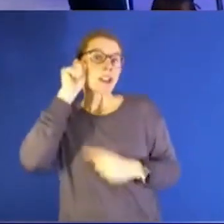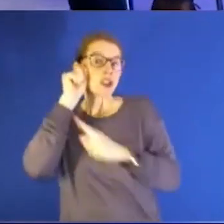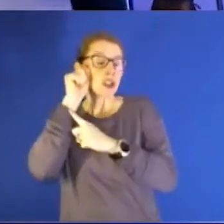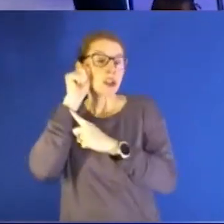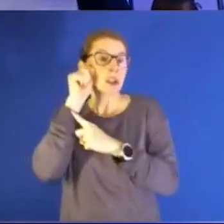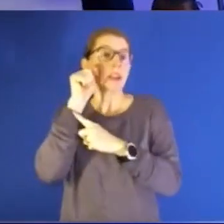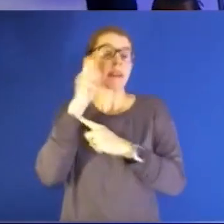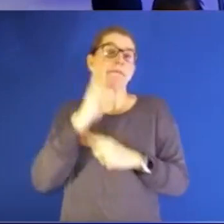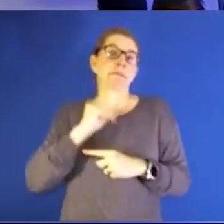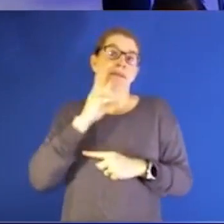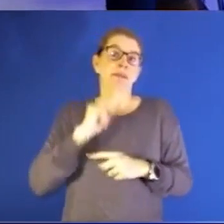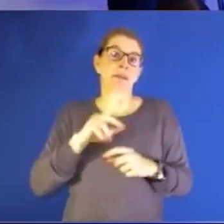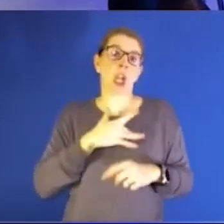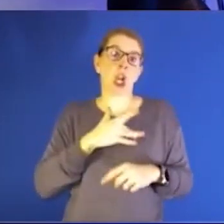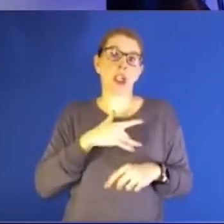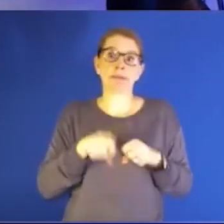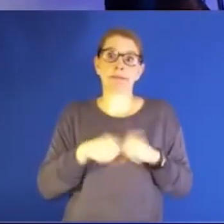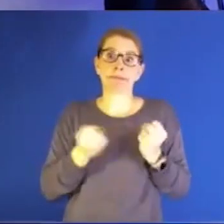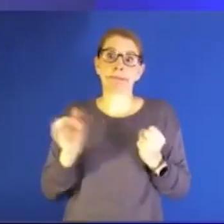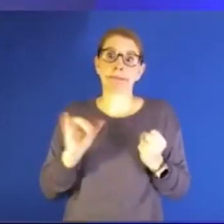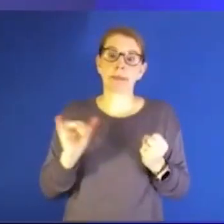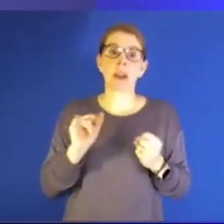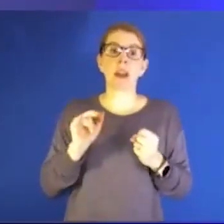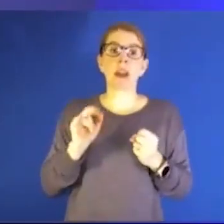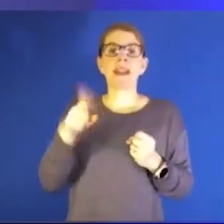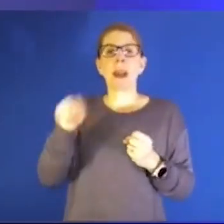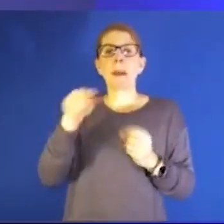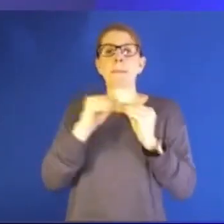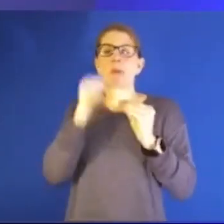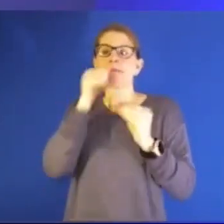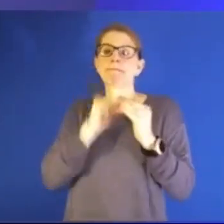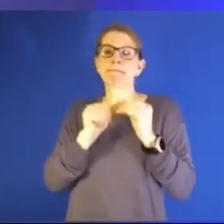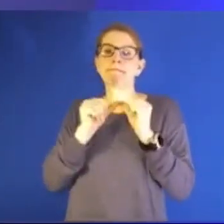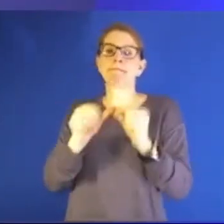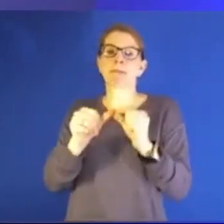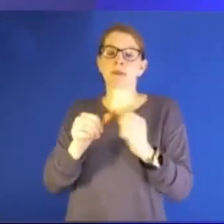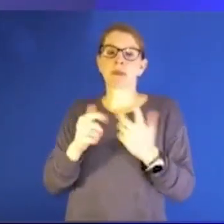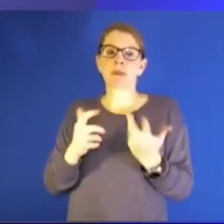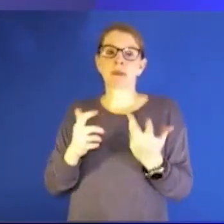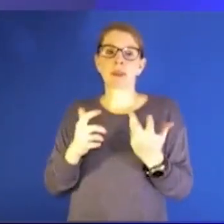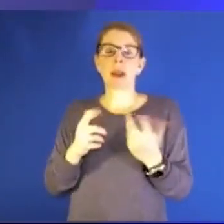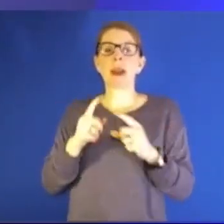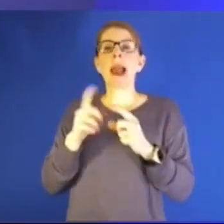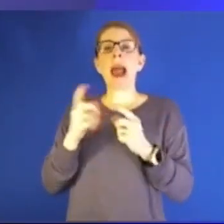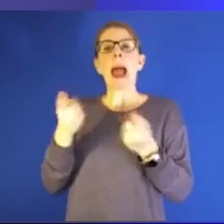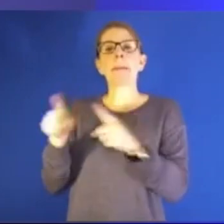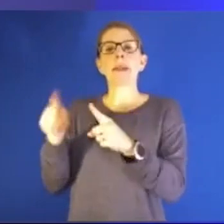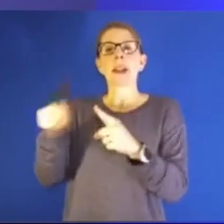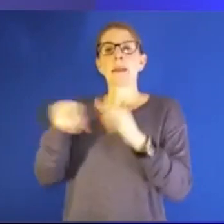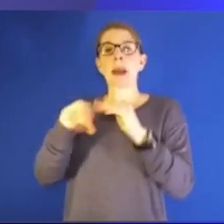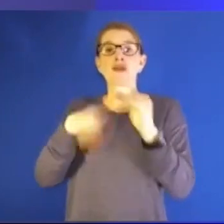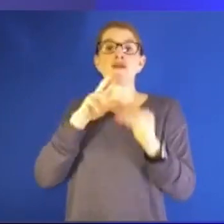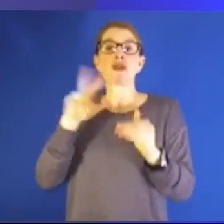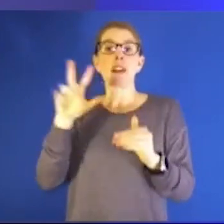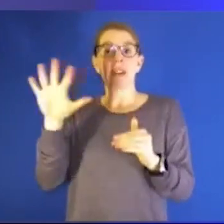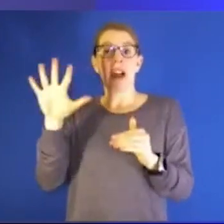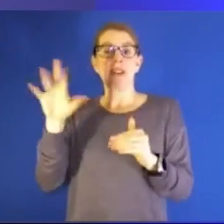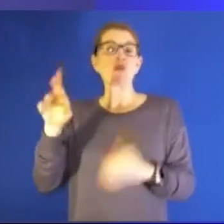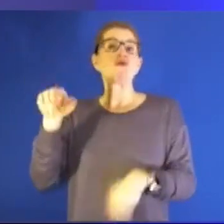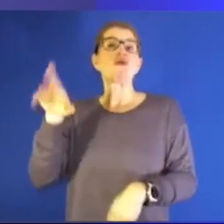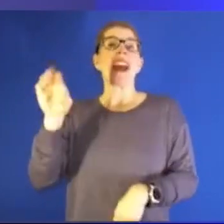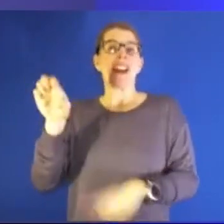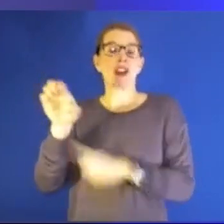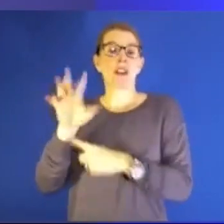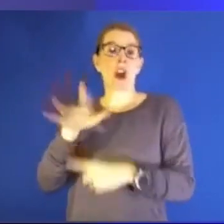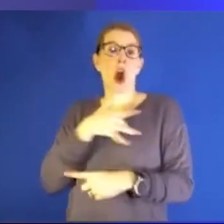must experience it more often. So yes, it does happen in young people, a lot less often. So under the age of 35, it's actually pretty rare. Their hearts can take it. They